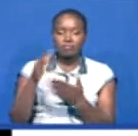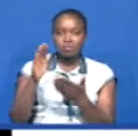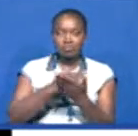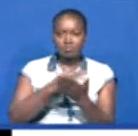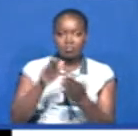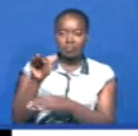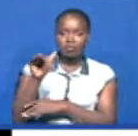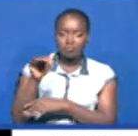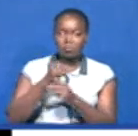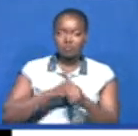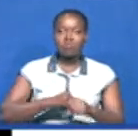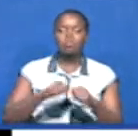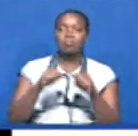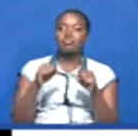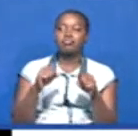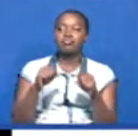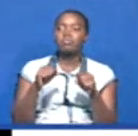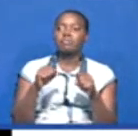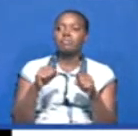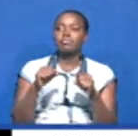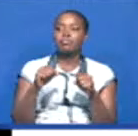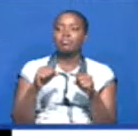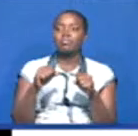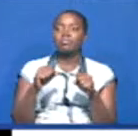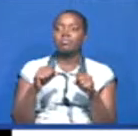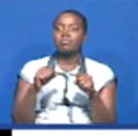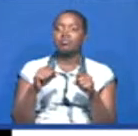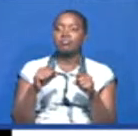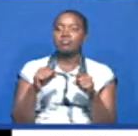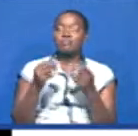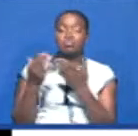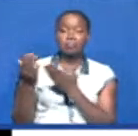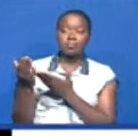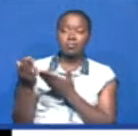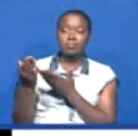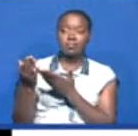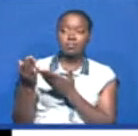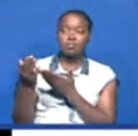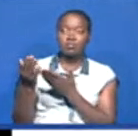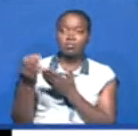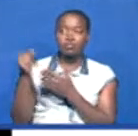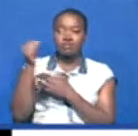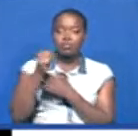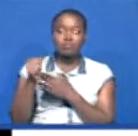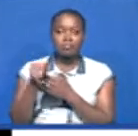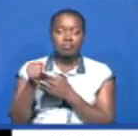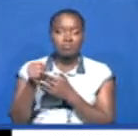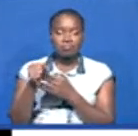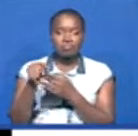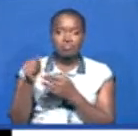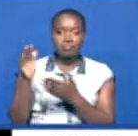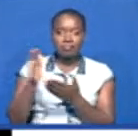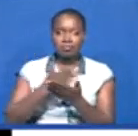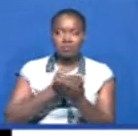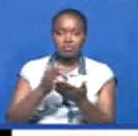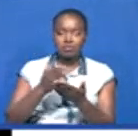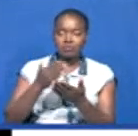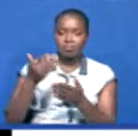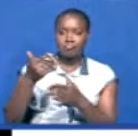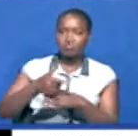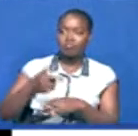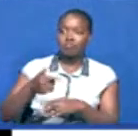chair. And for your information, Maruru Commandos is one of the oldest bands in this country. It was started back